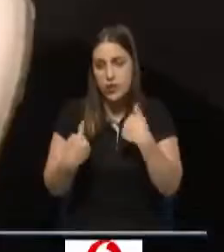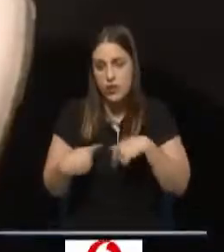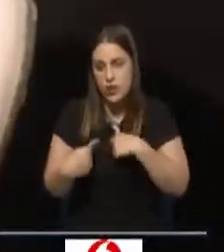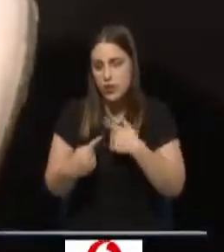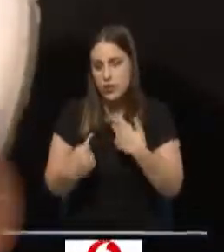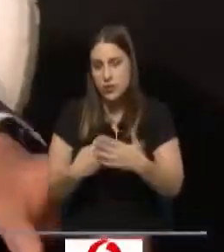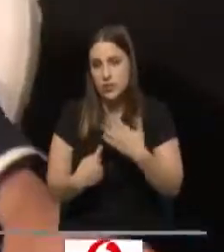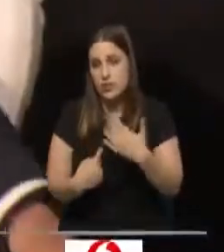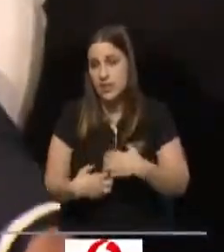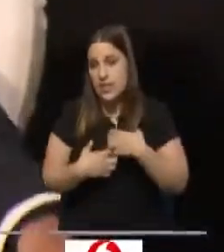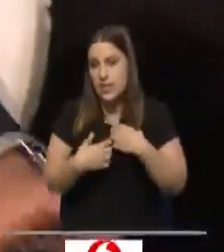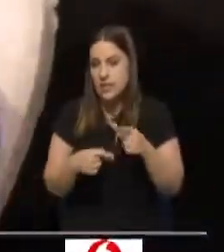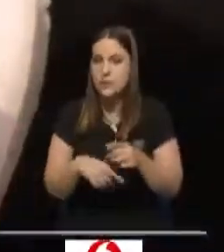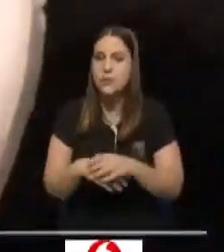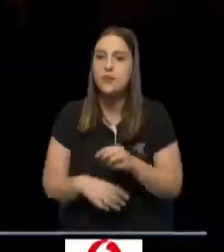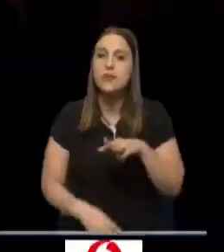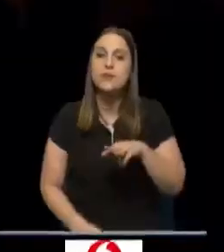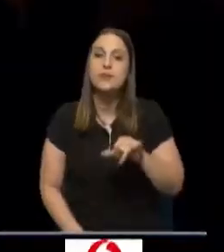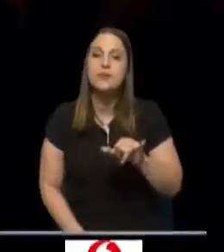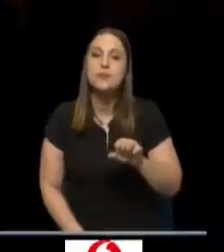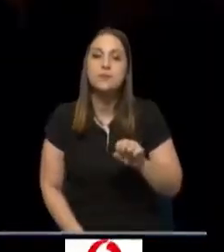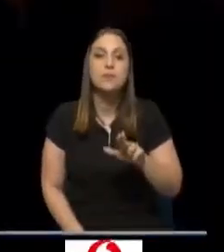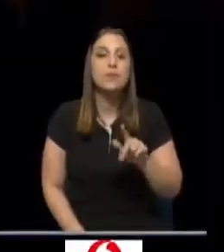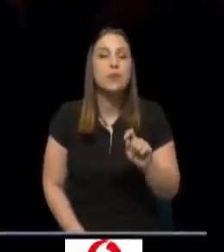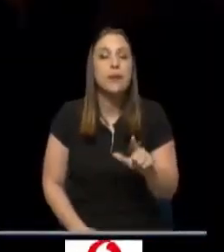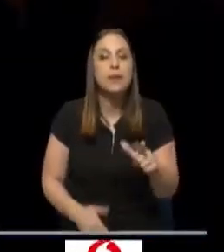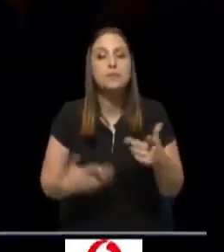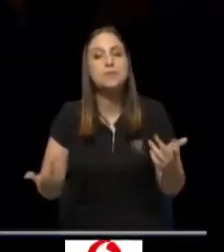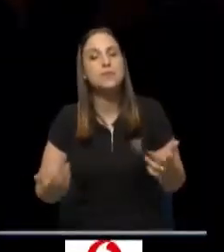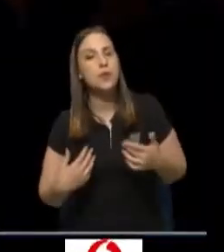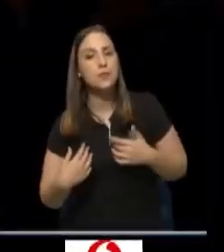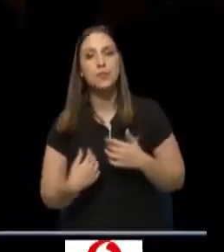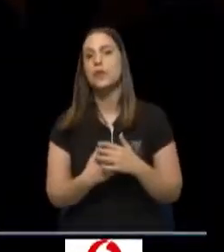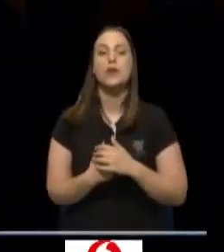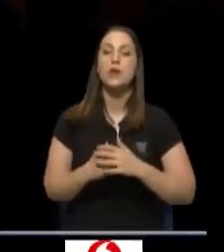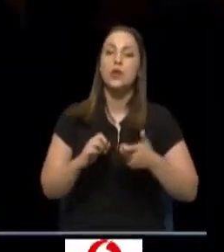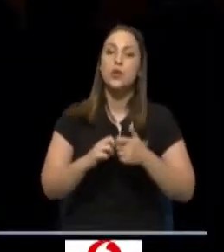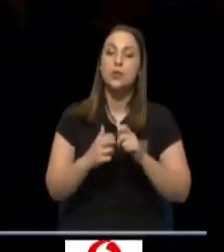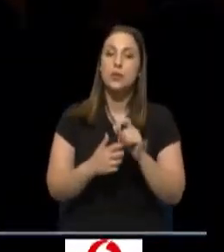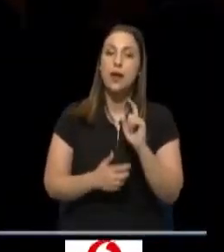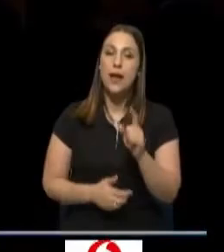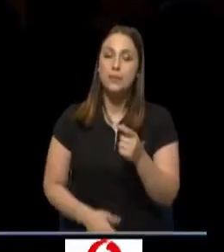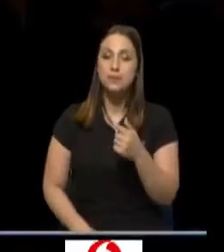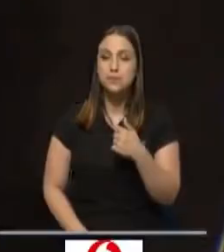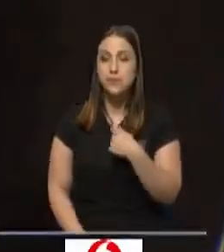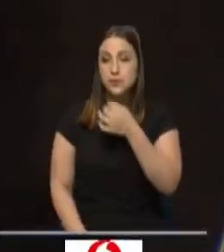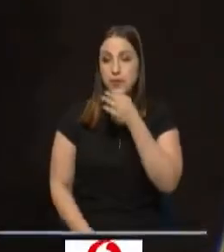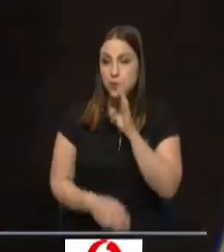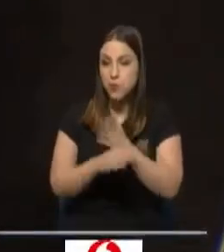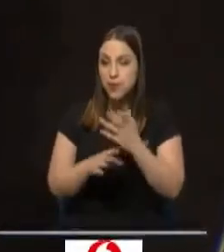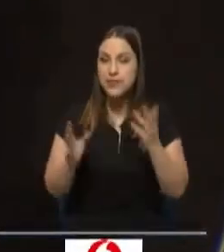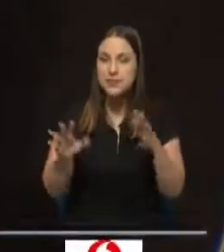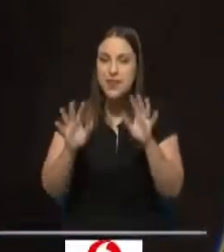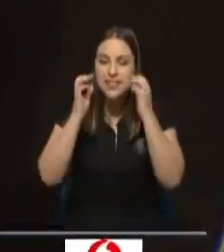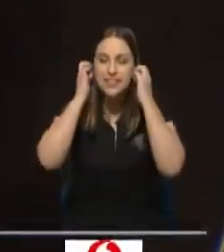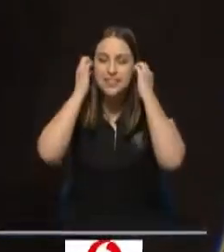to overcome the situation. I think everything has been said.